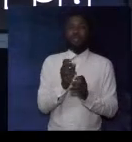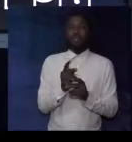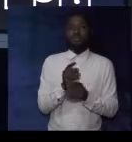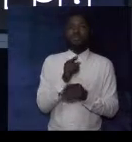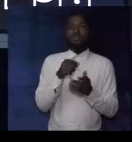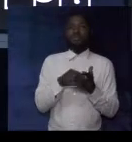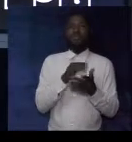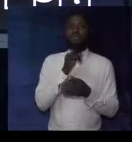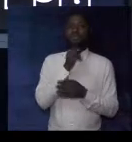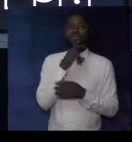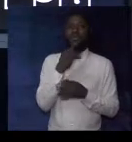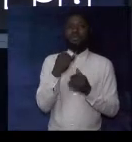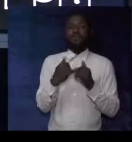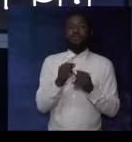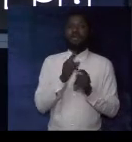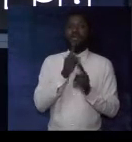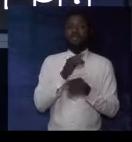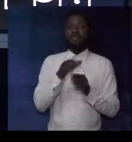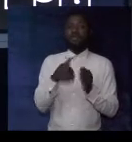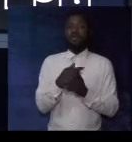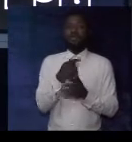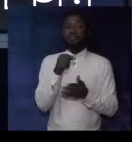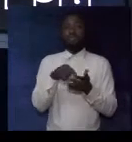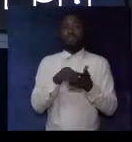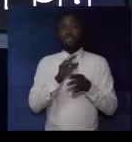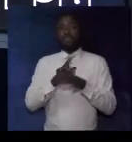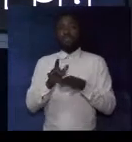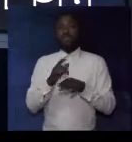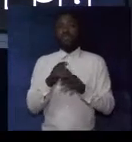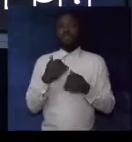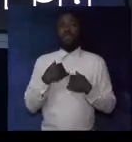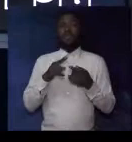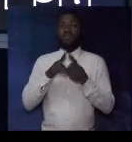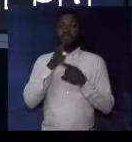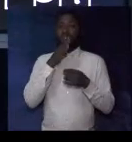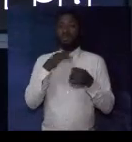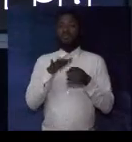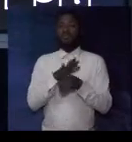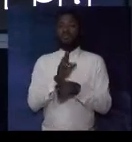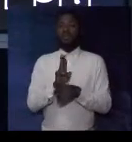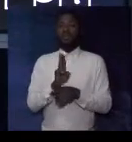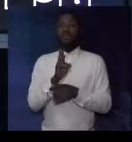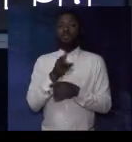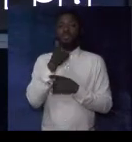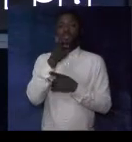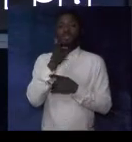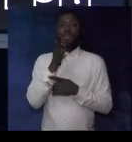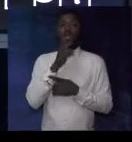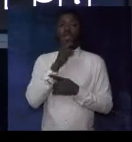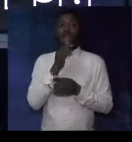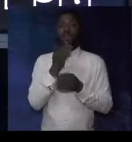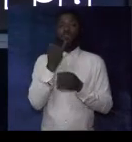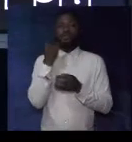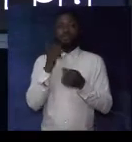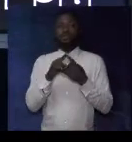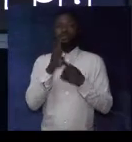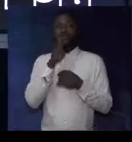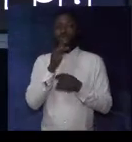answer, okay? This is not the final answer. All the spaces have to be filled up. They are supposed to be